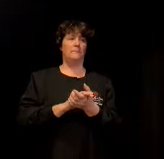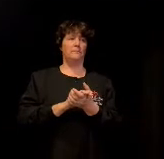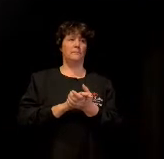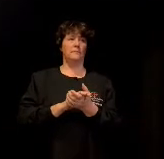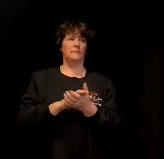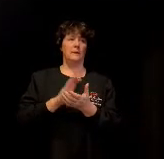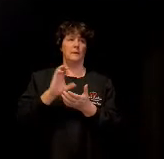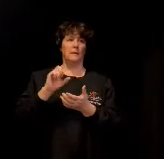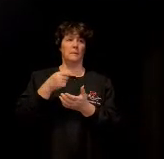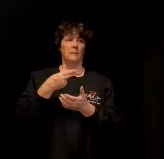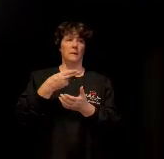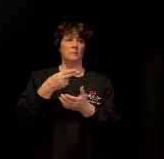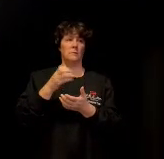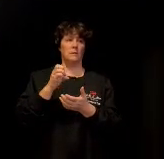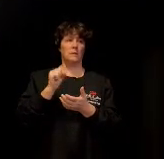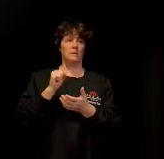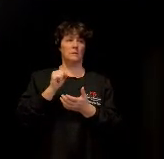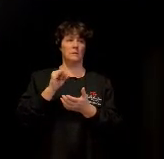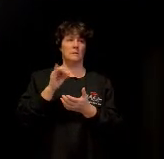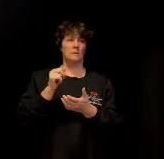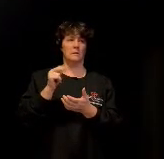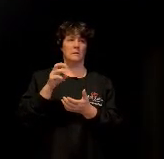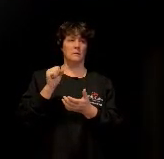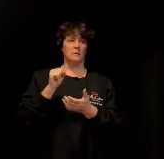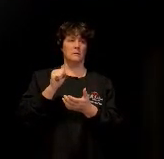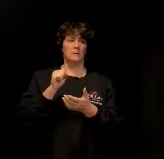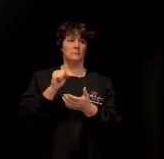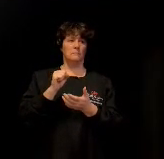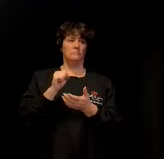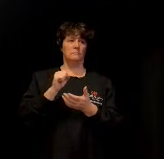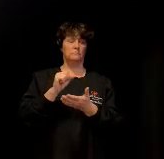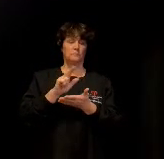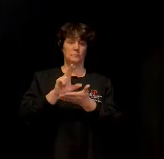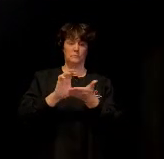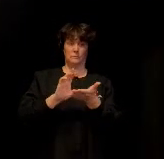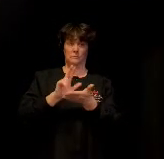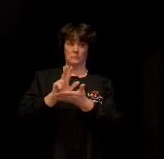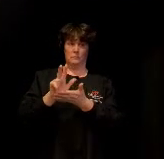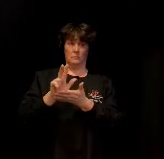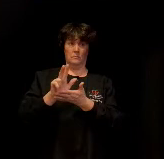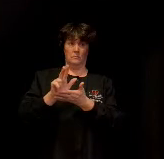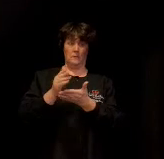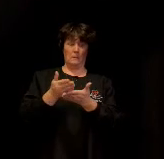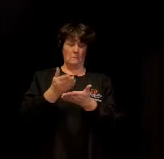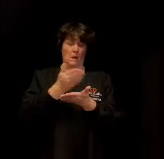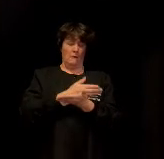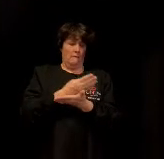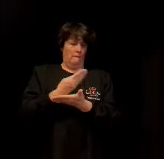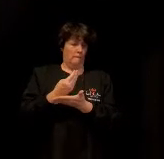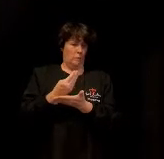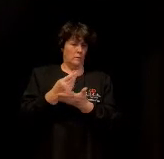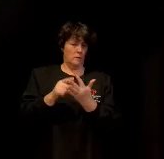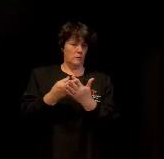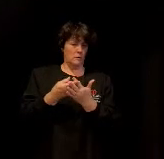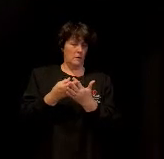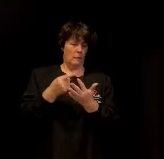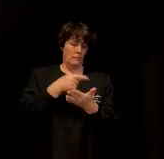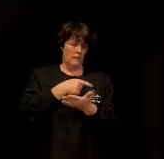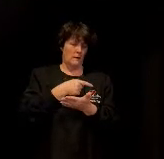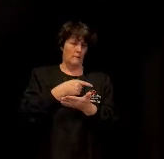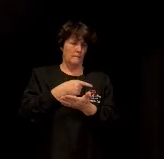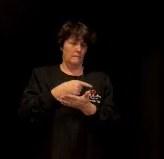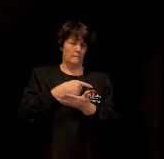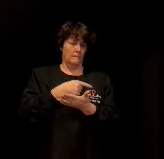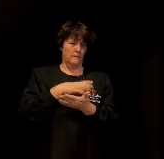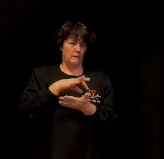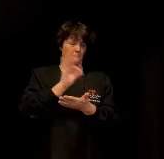Ephesians chapter 3, if you look here in verse, we'll back up to verse 14, and just because we'll catch the prayer the Apostle